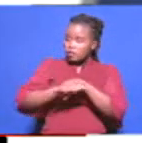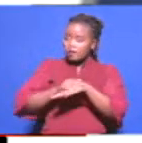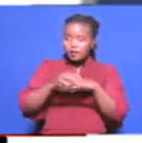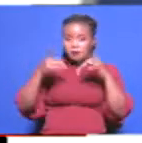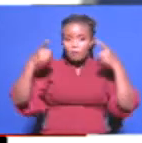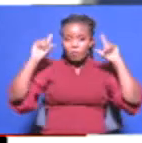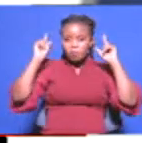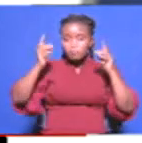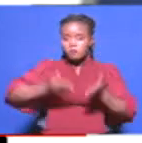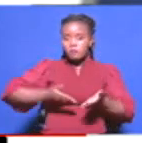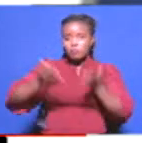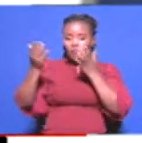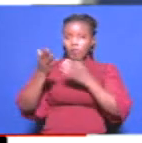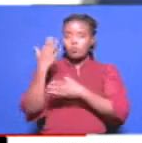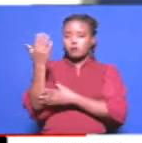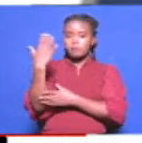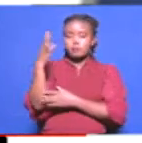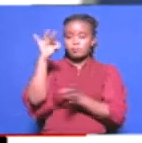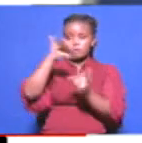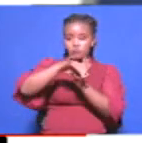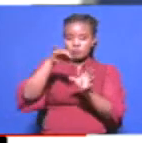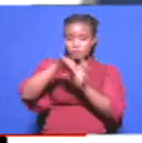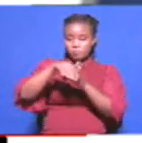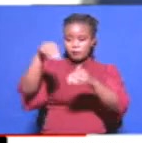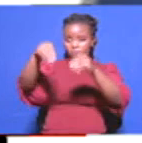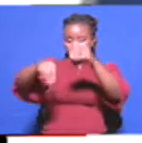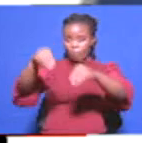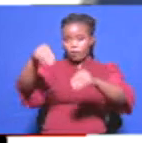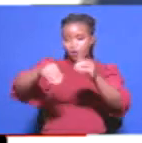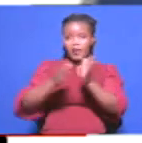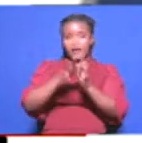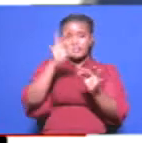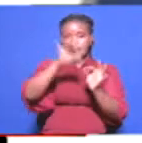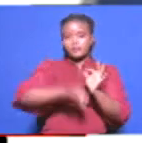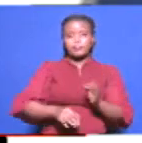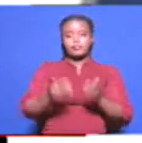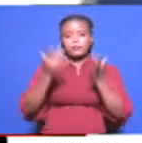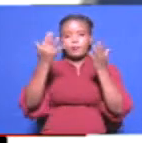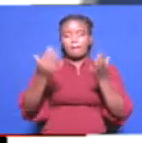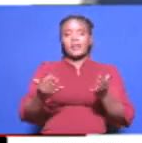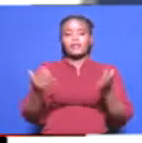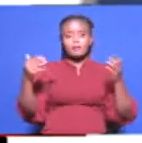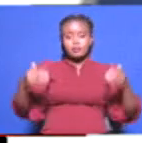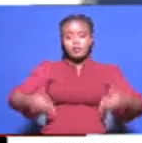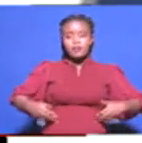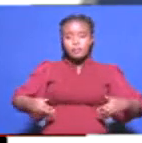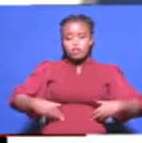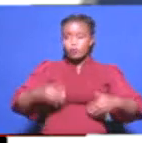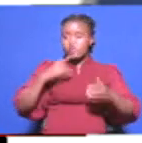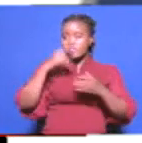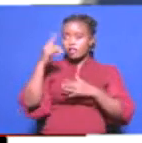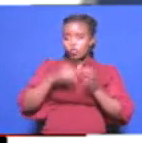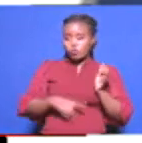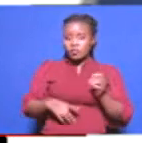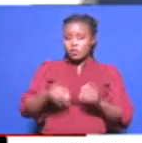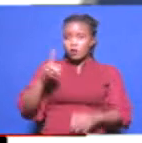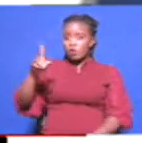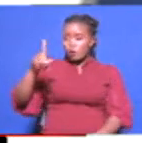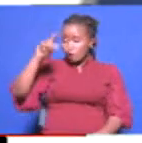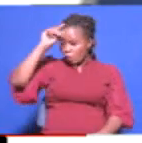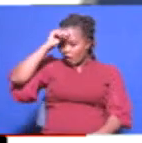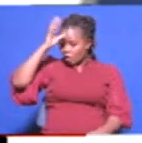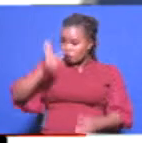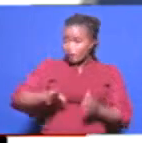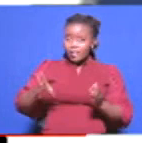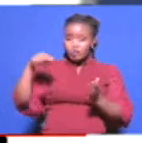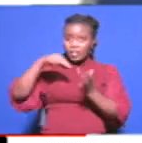Democratic Alliance nominations and burnt the materials. The rowdy youths alleged that one of the gubernatorial aspirants was planning to rig